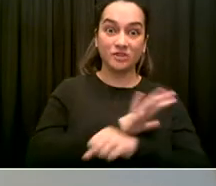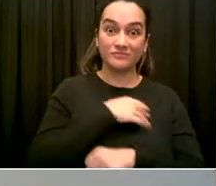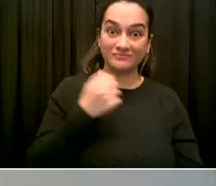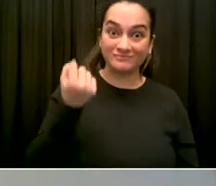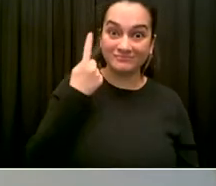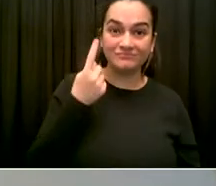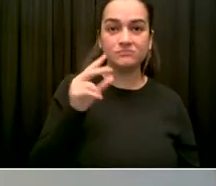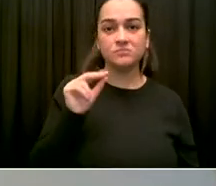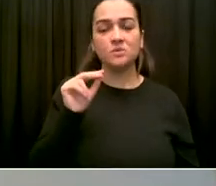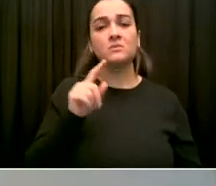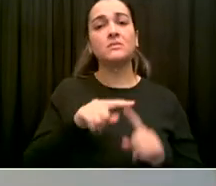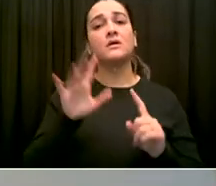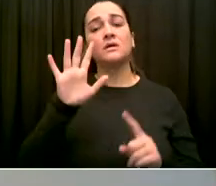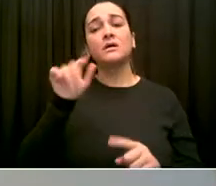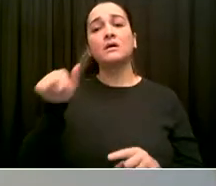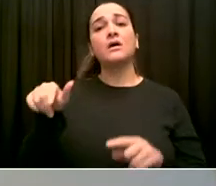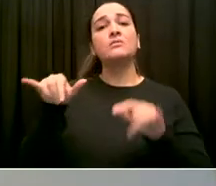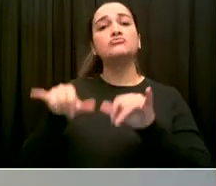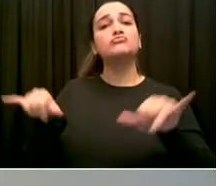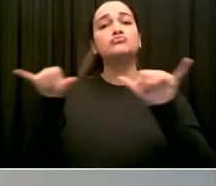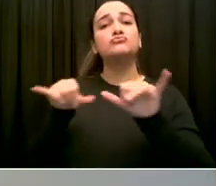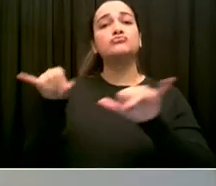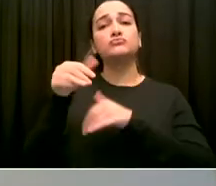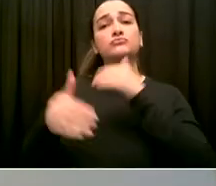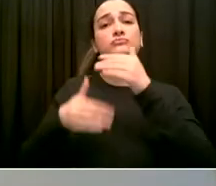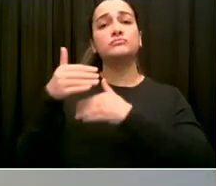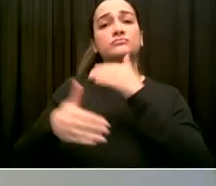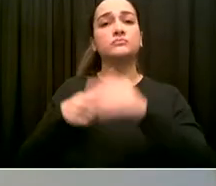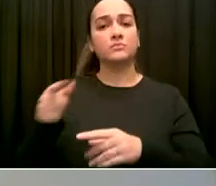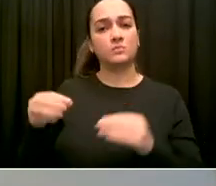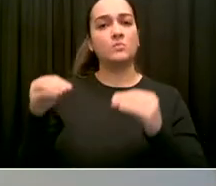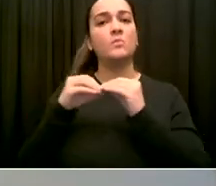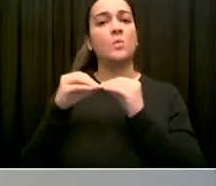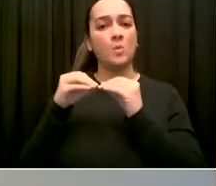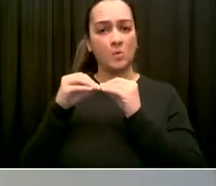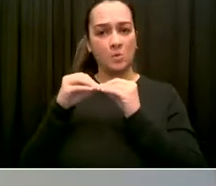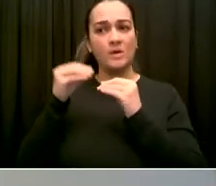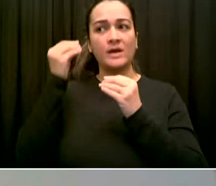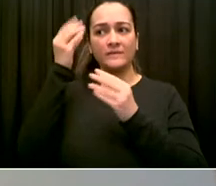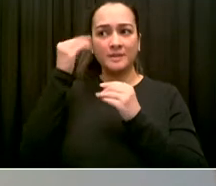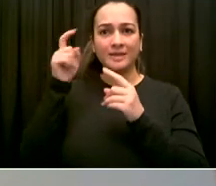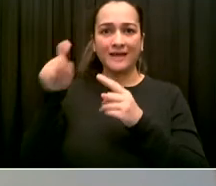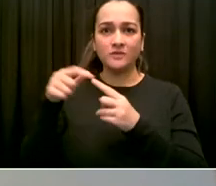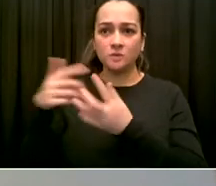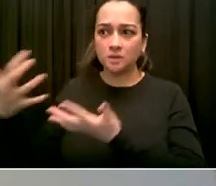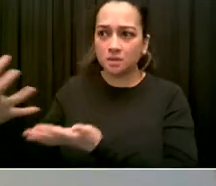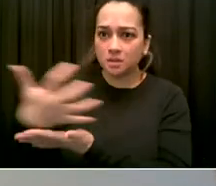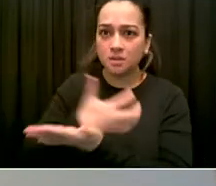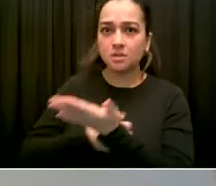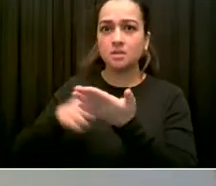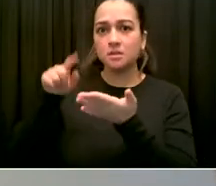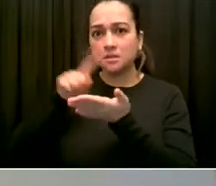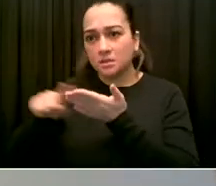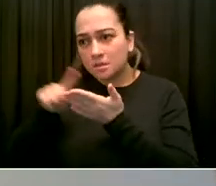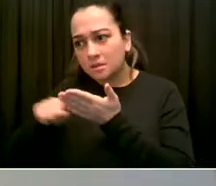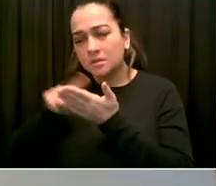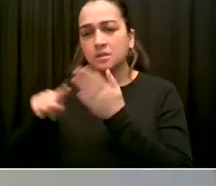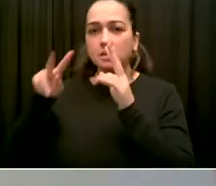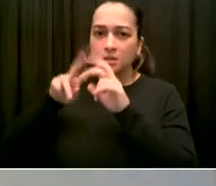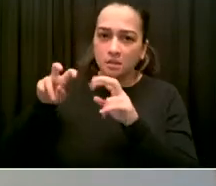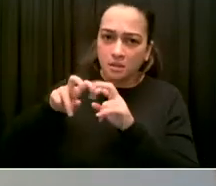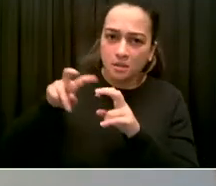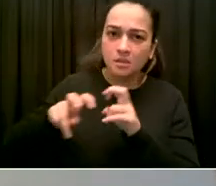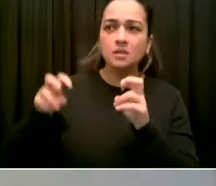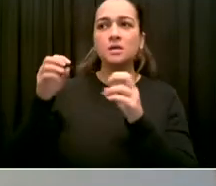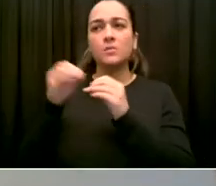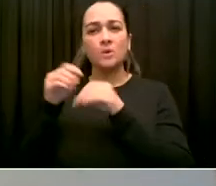for the approval process, and second of all, a longer term of follow-up in terms of the vaccines themselves. But we can look into that to get you the exact information. But